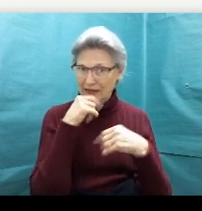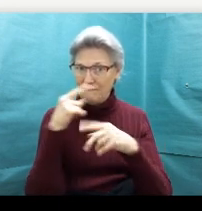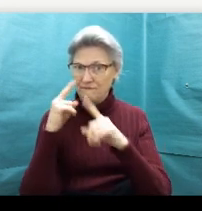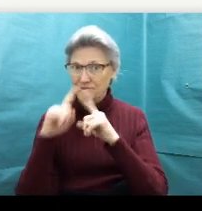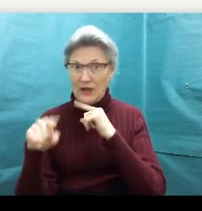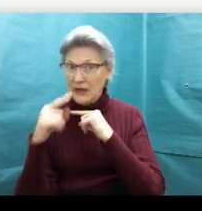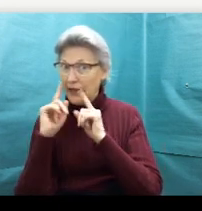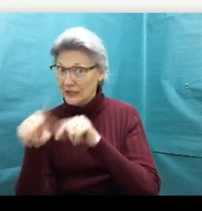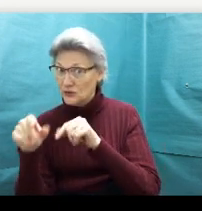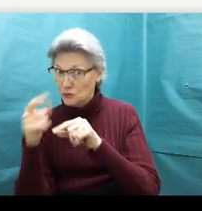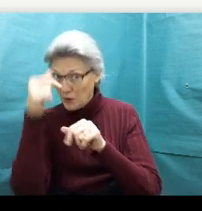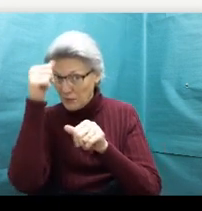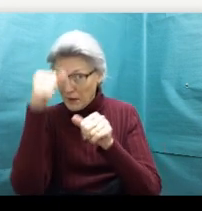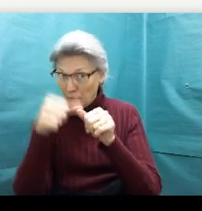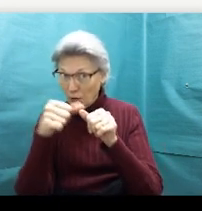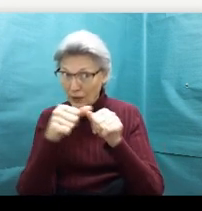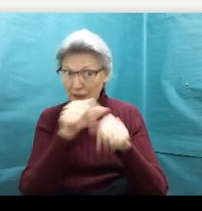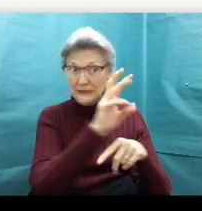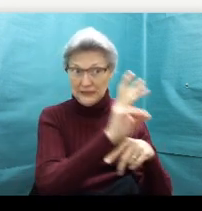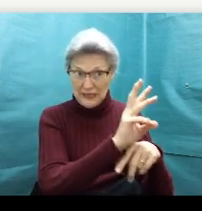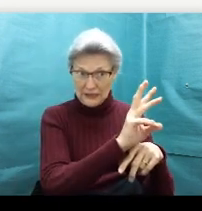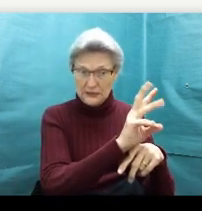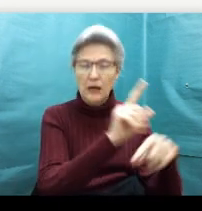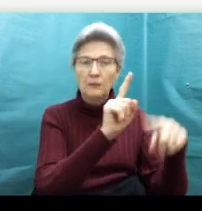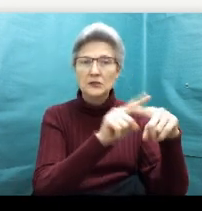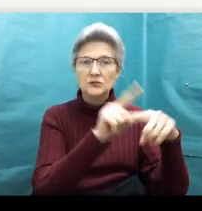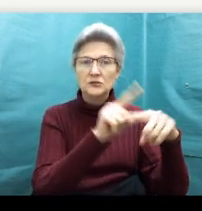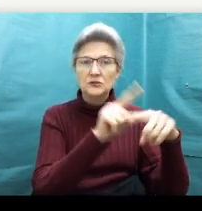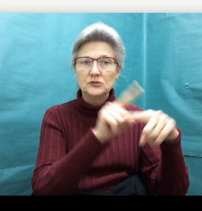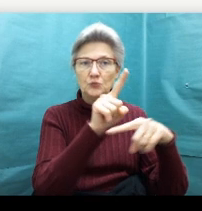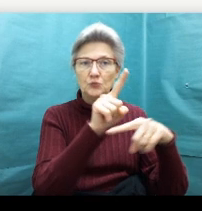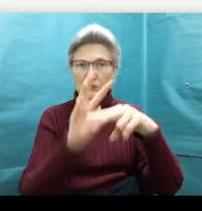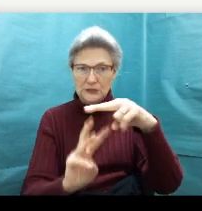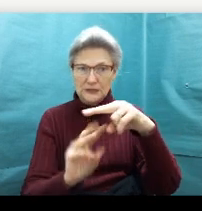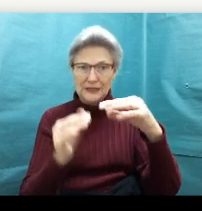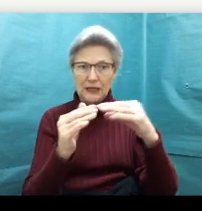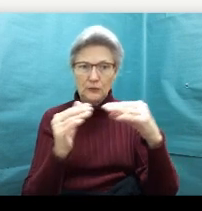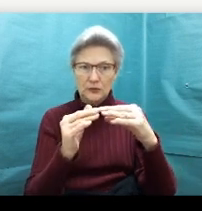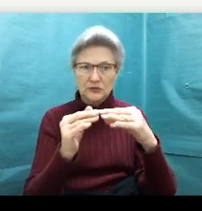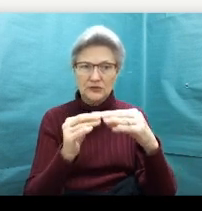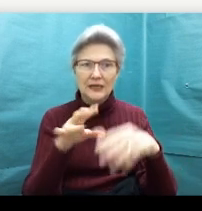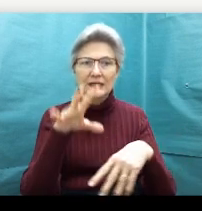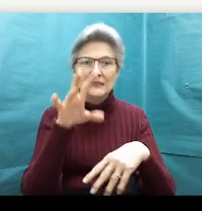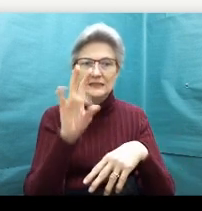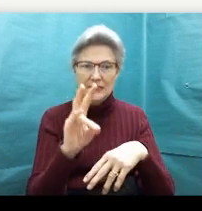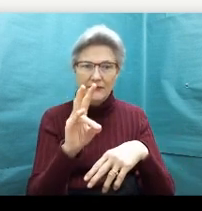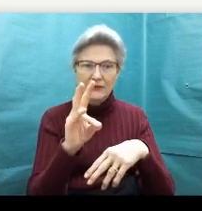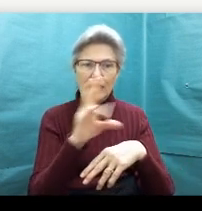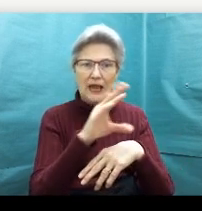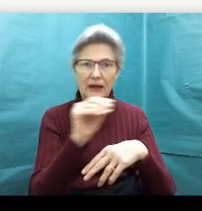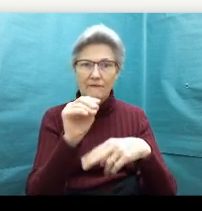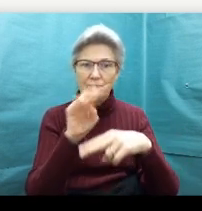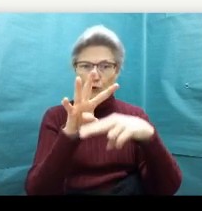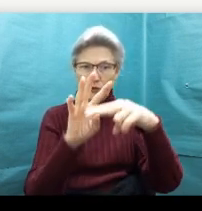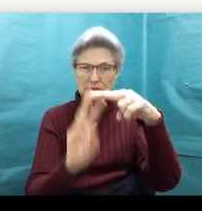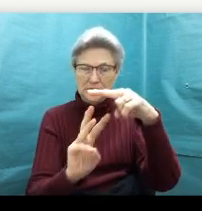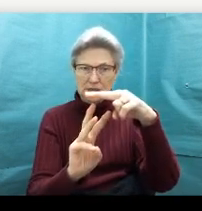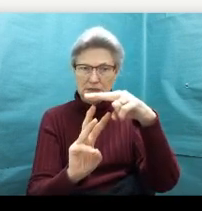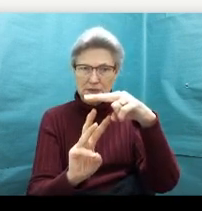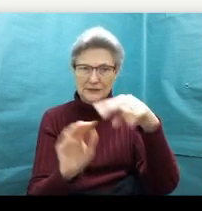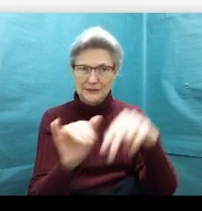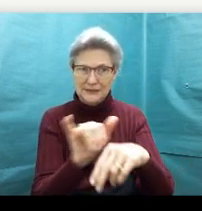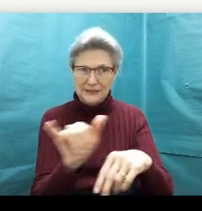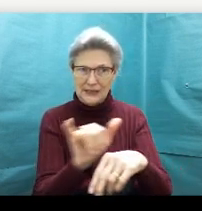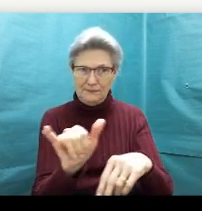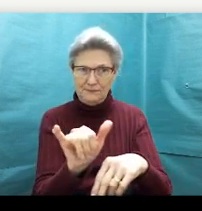here. So 6 plus 1 and 4/6 is my final product, right? Because it's the same as 6